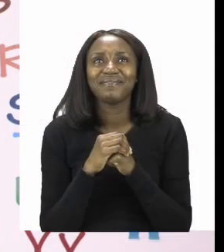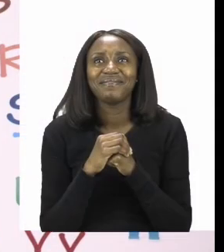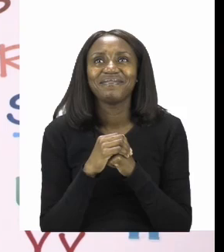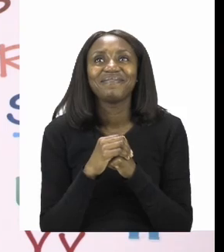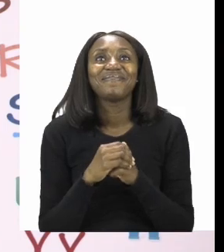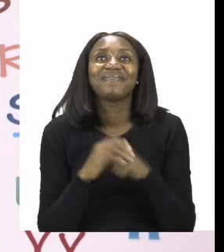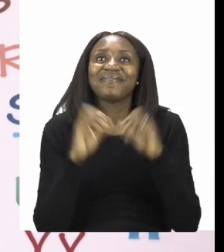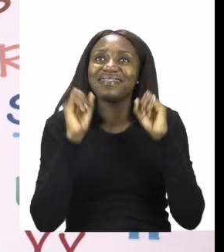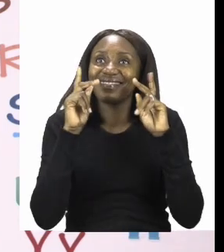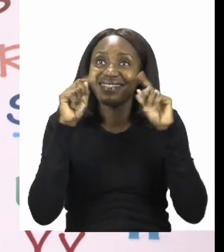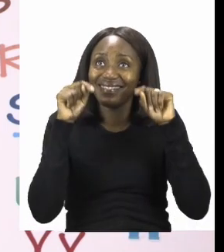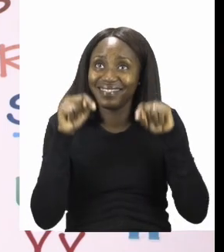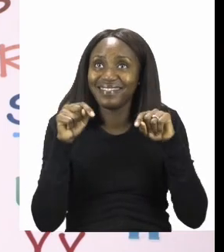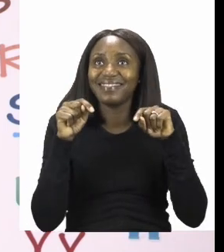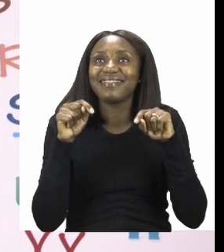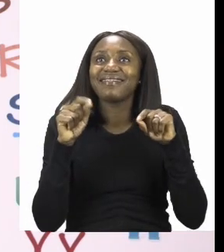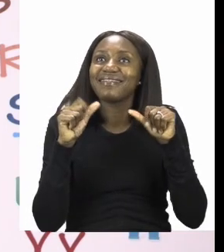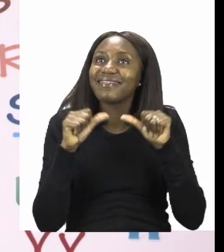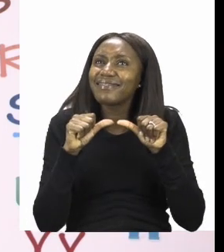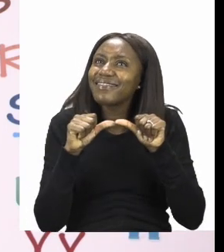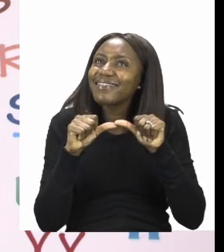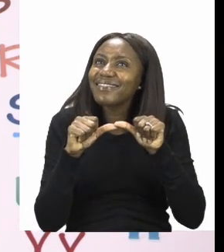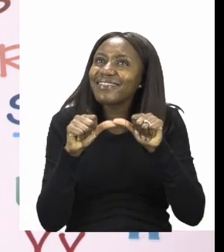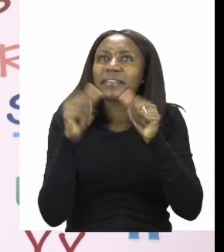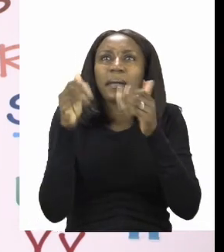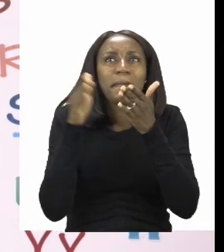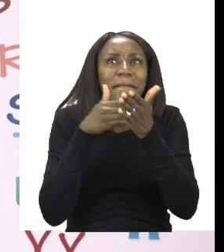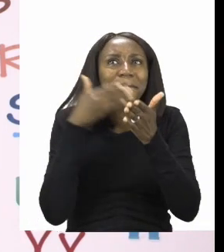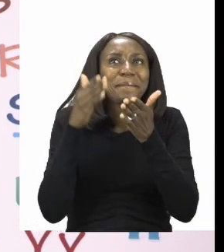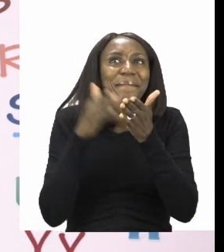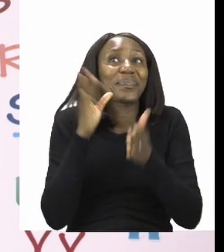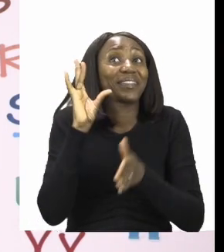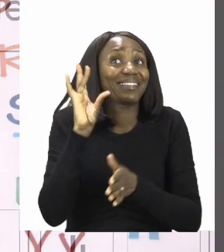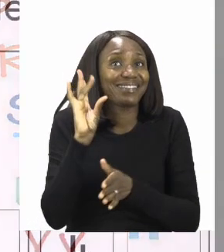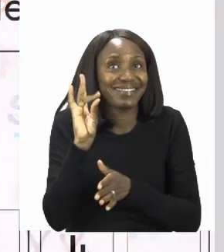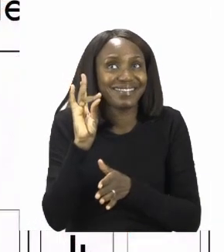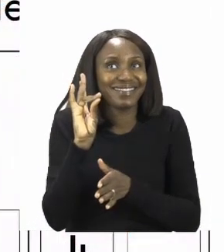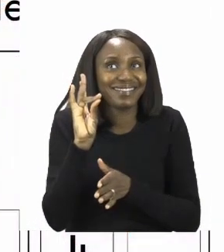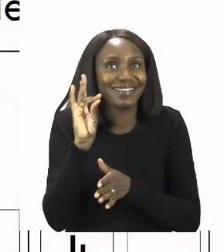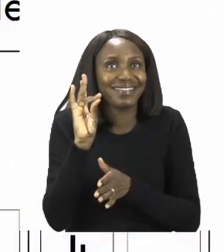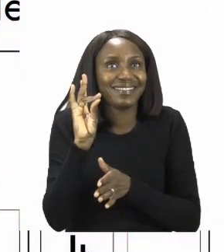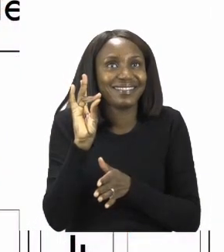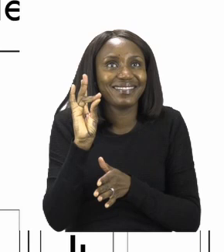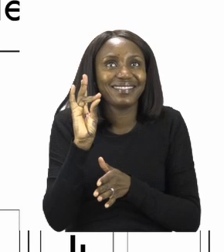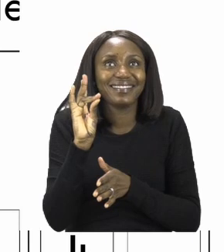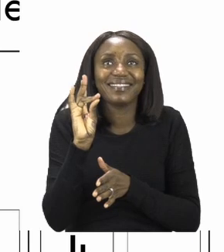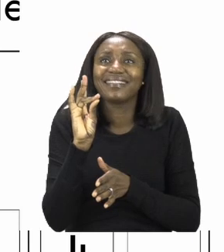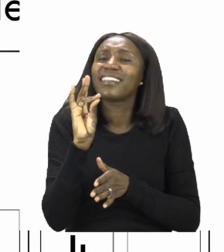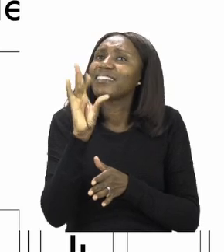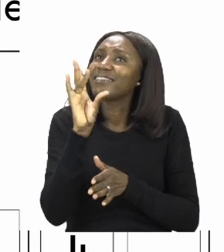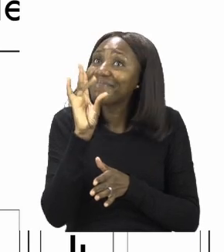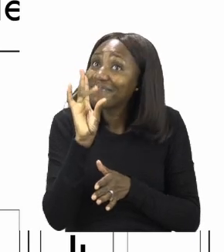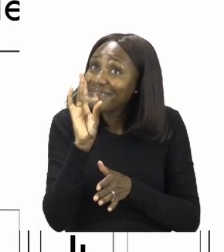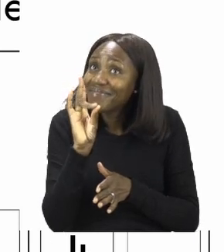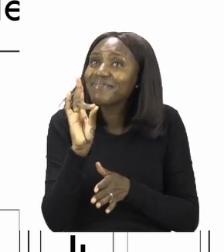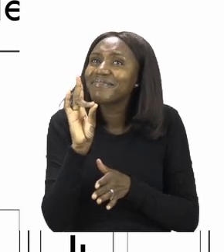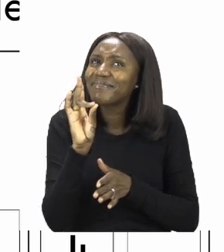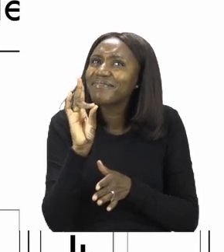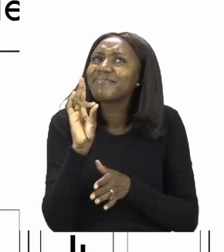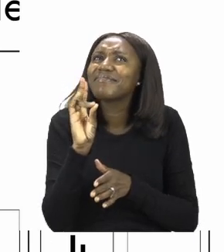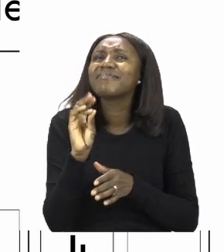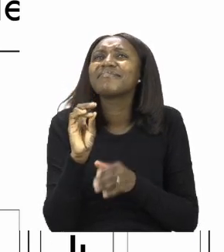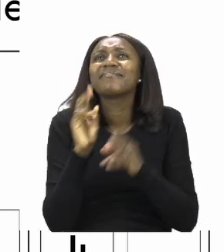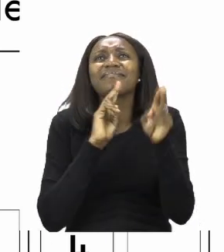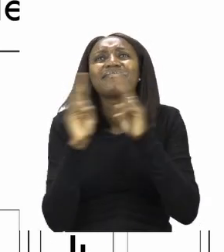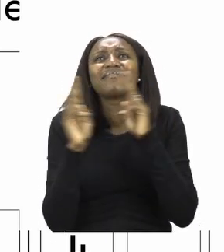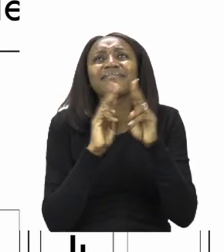Let's start our lesson, boys and girls, by going to page 7. On page 7, we are going to be doing